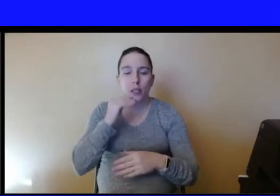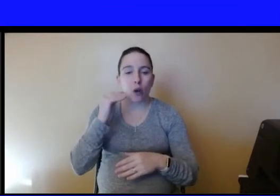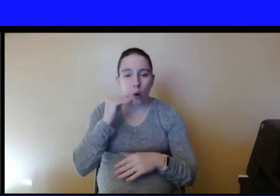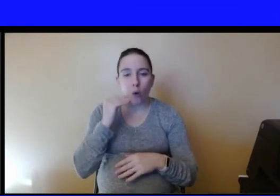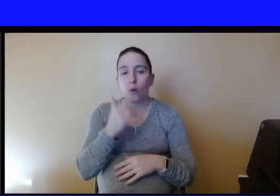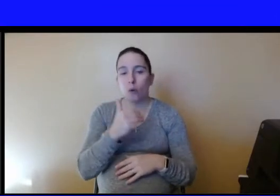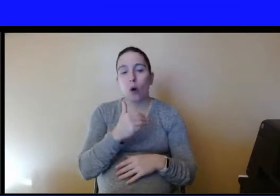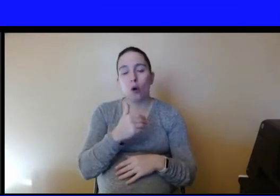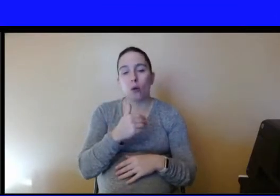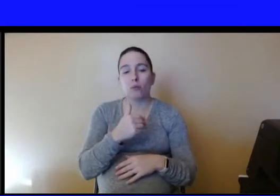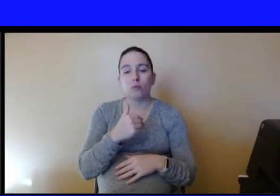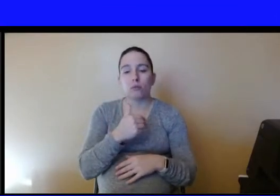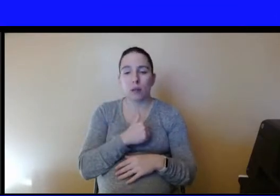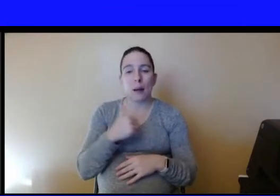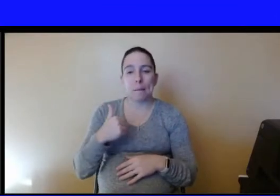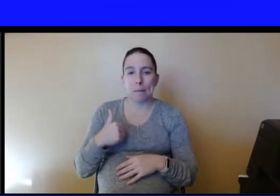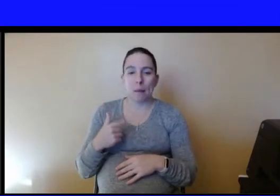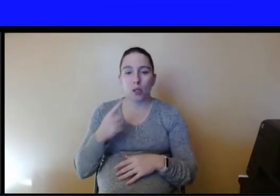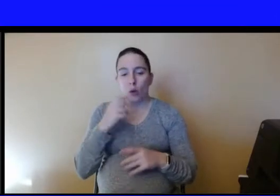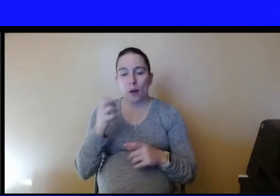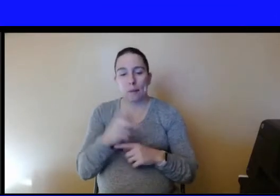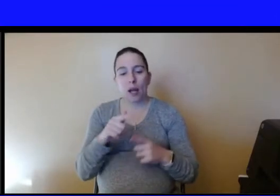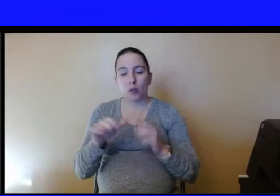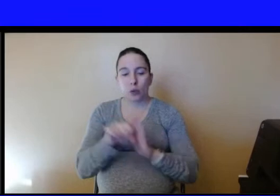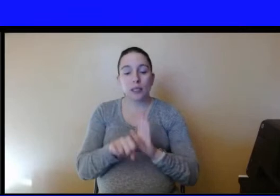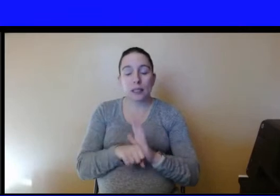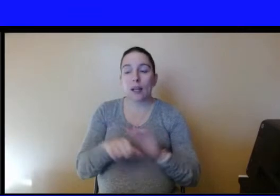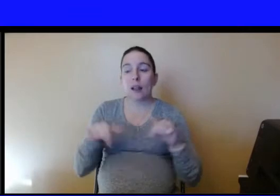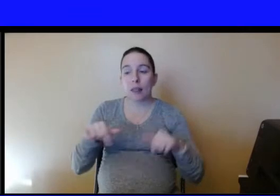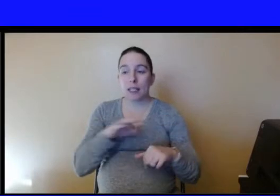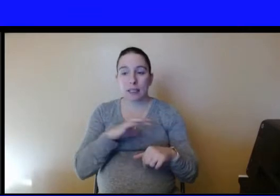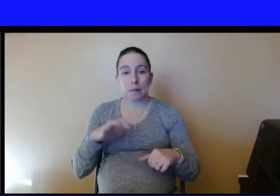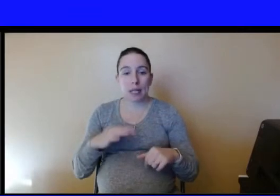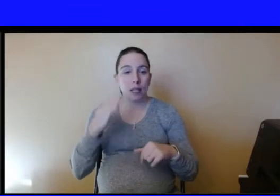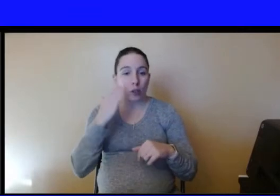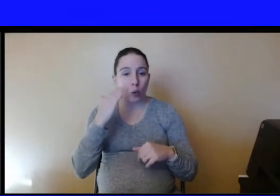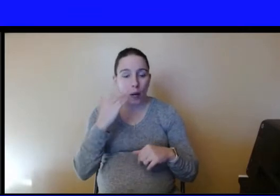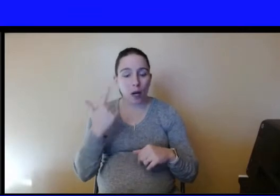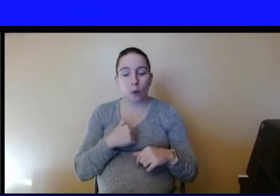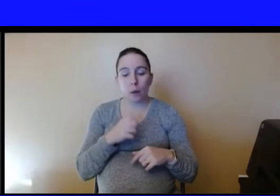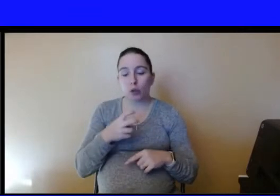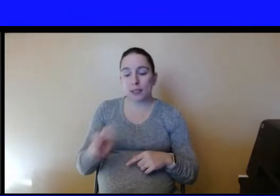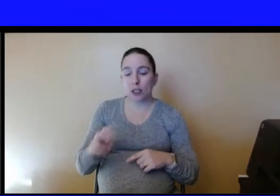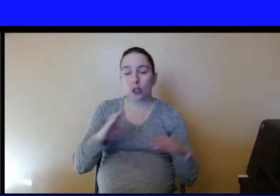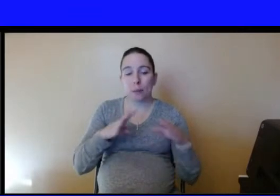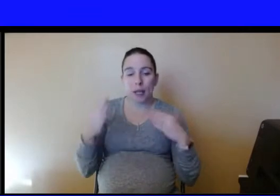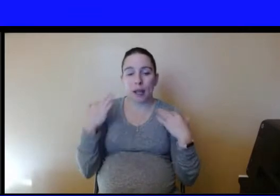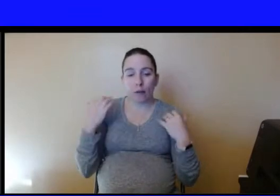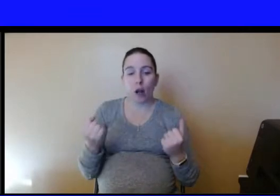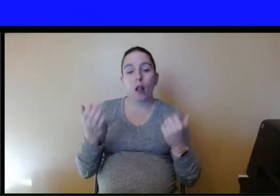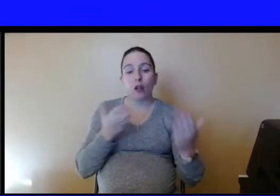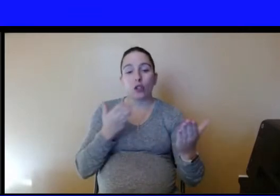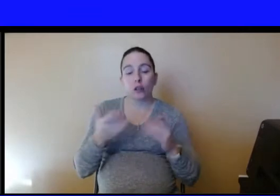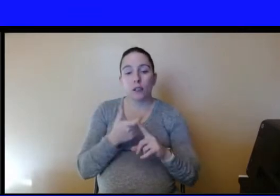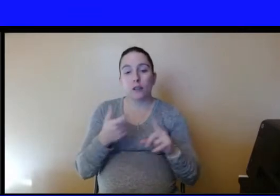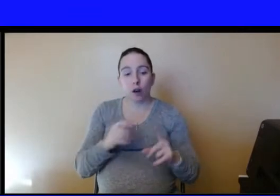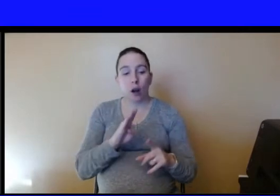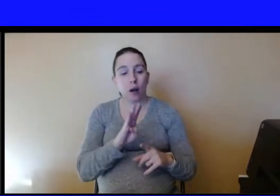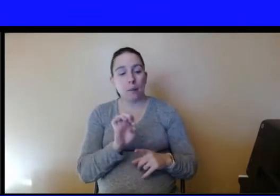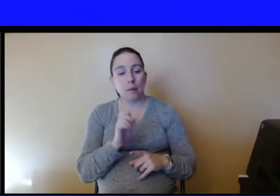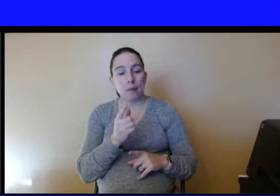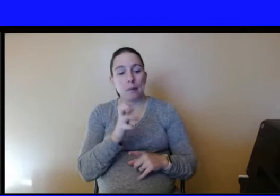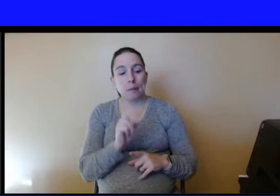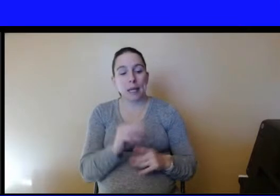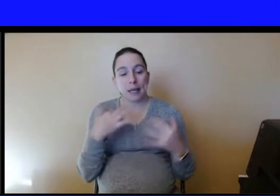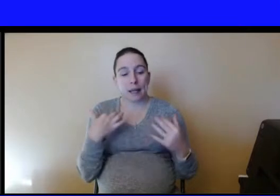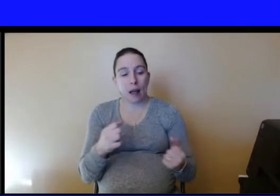related to behavioral health in a health plan. I'm happy to report that that transition went very smoothly without any